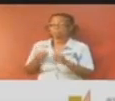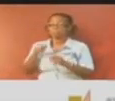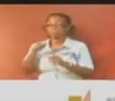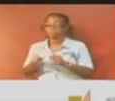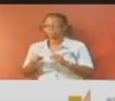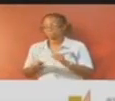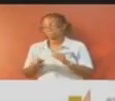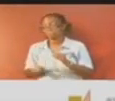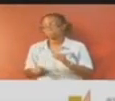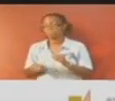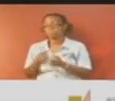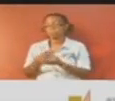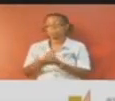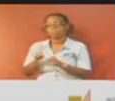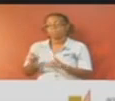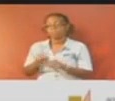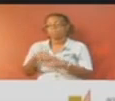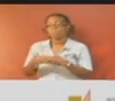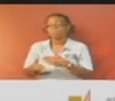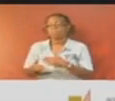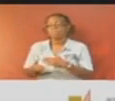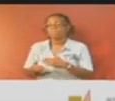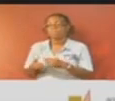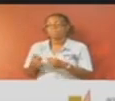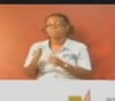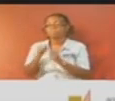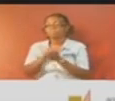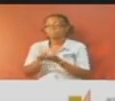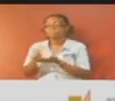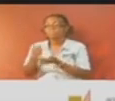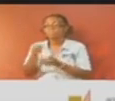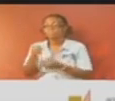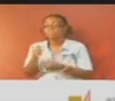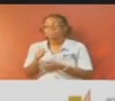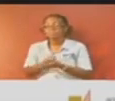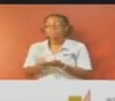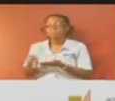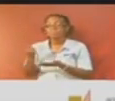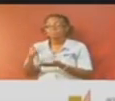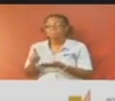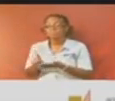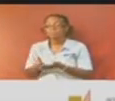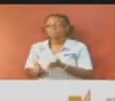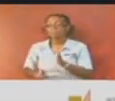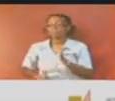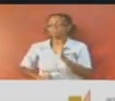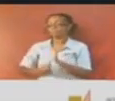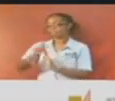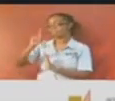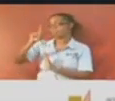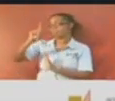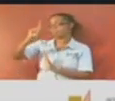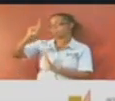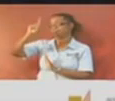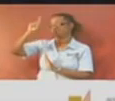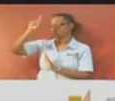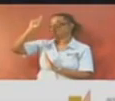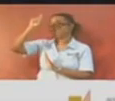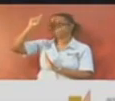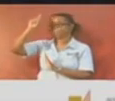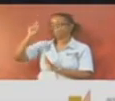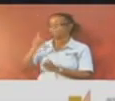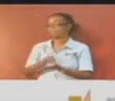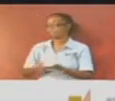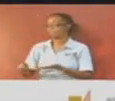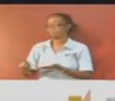see an increase between week 10 and week 11. And then again between week 11 and week 12. And that really corresponded to that